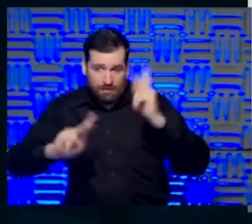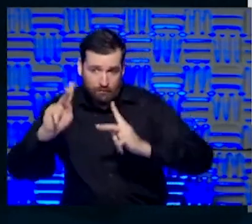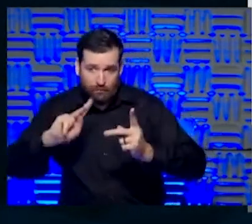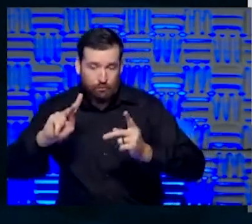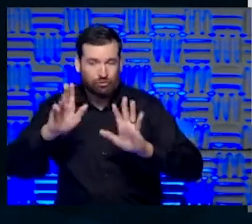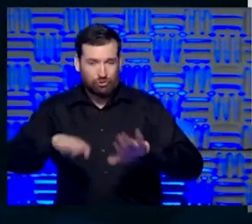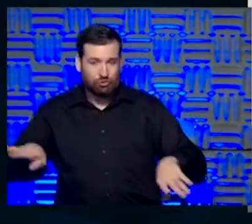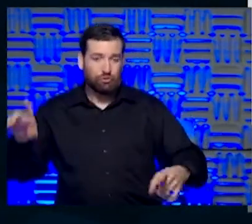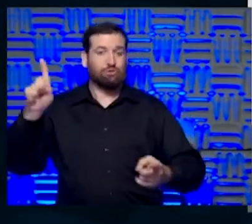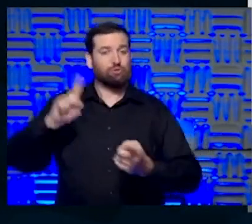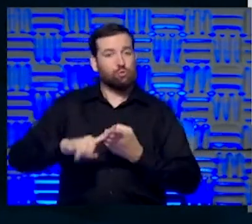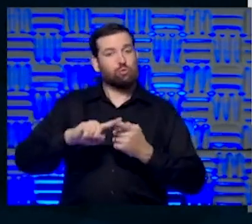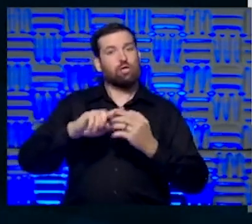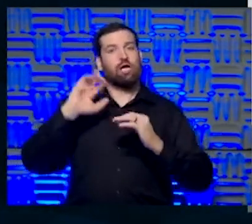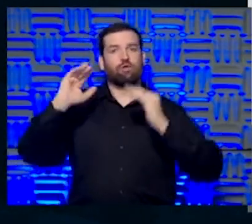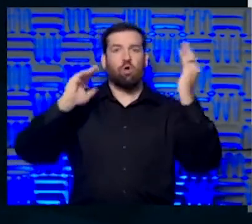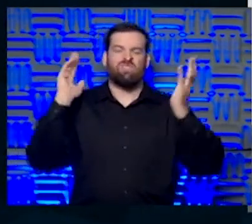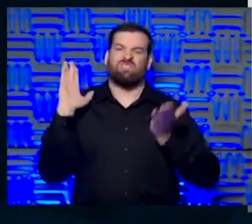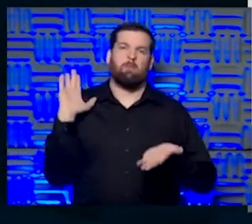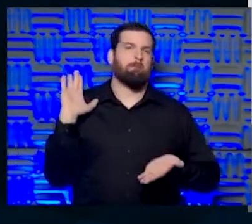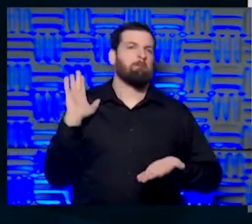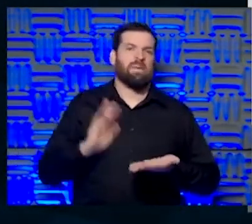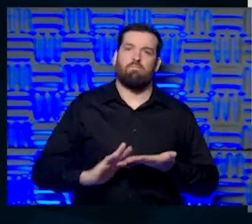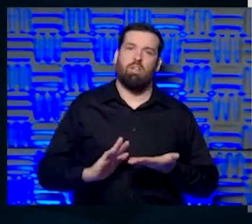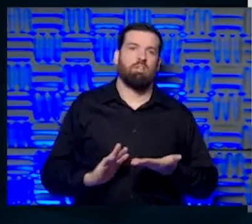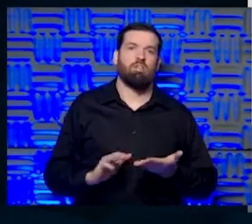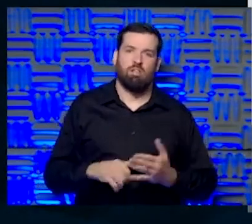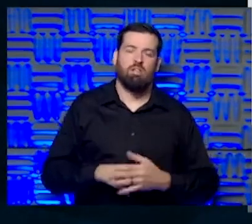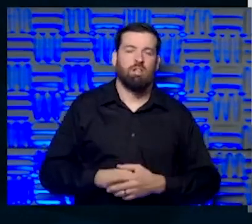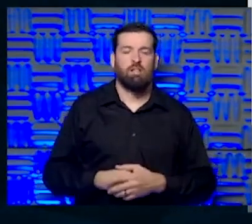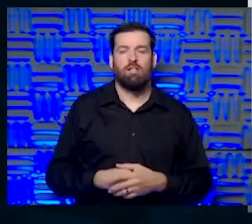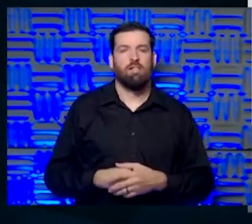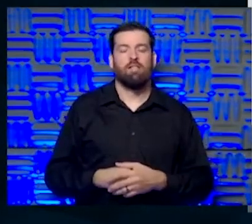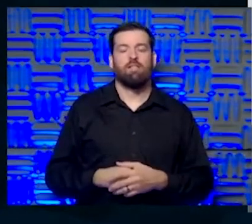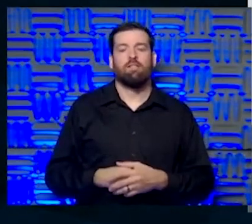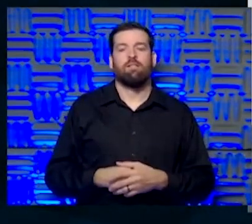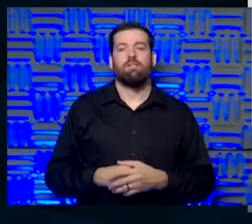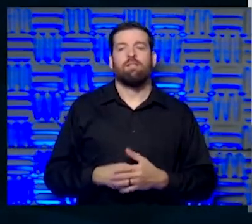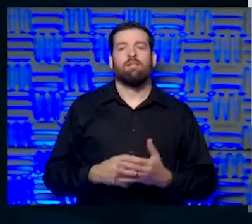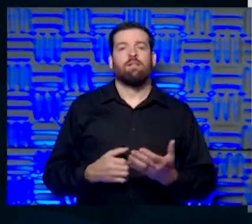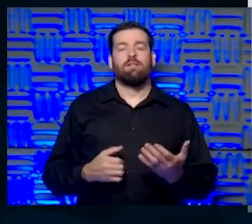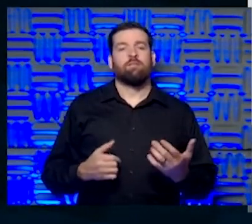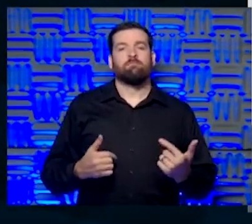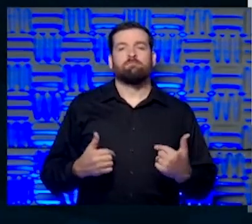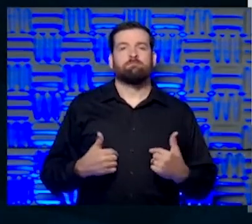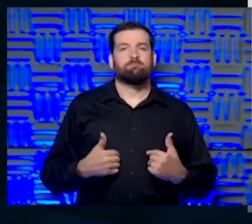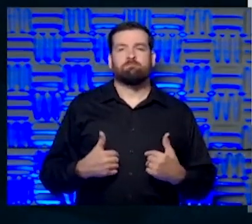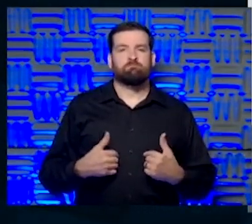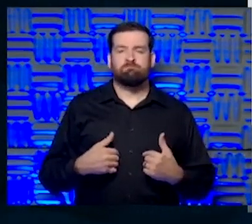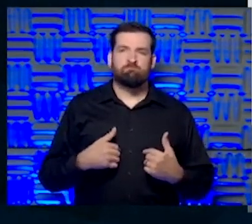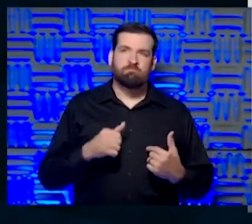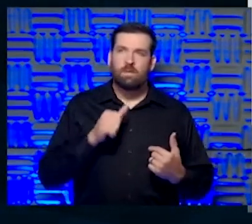should be minimal at best. And so I wouldn't